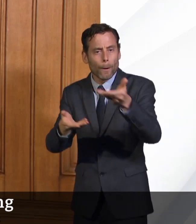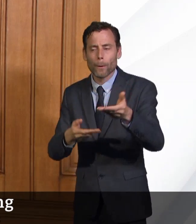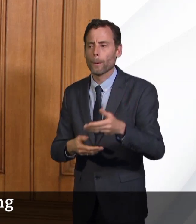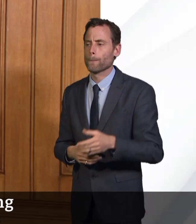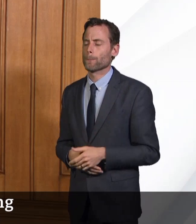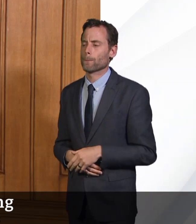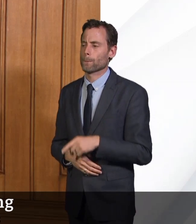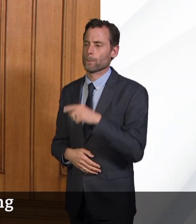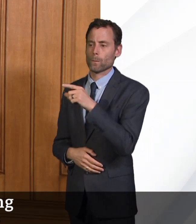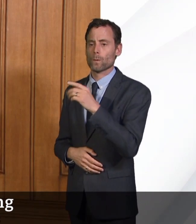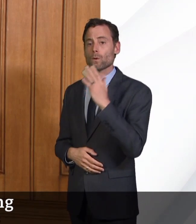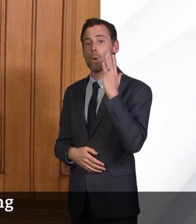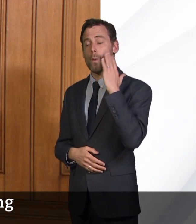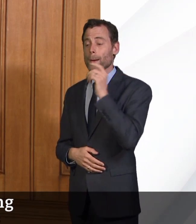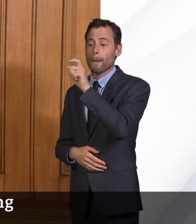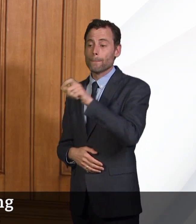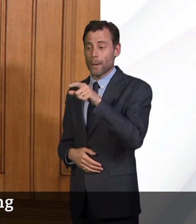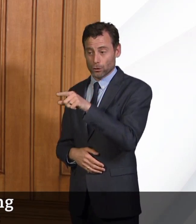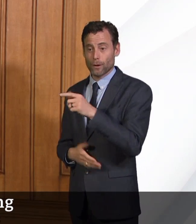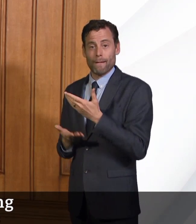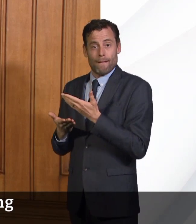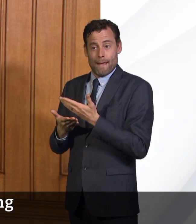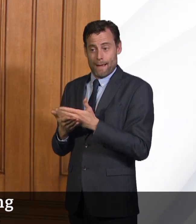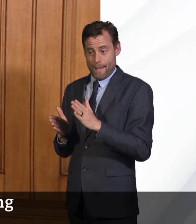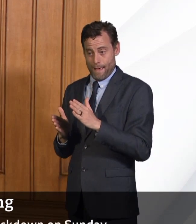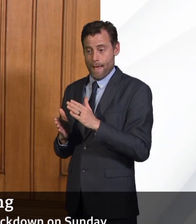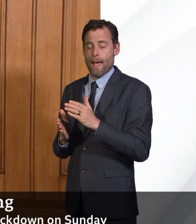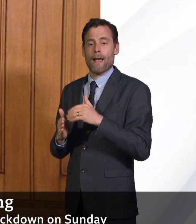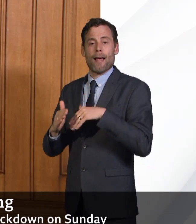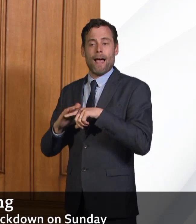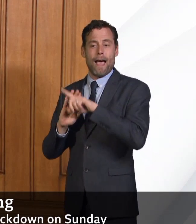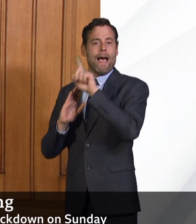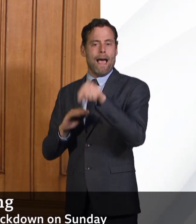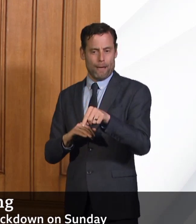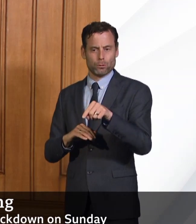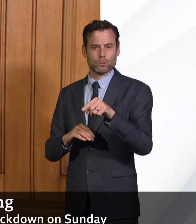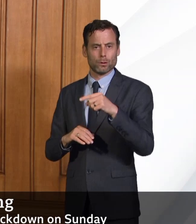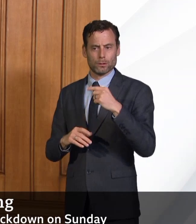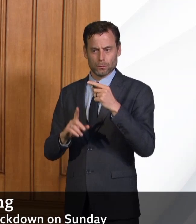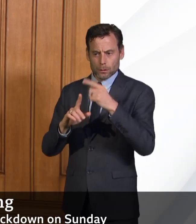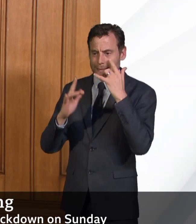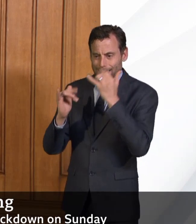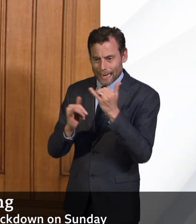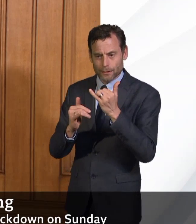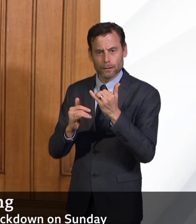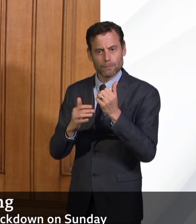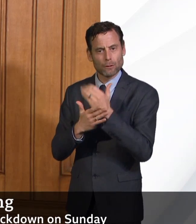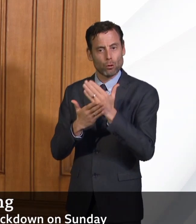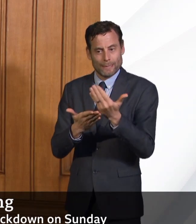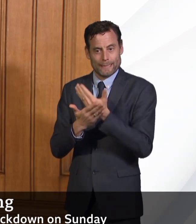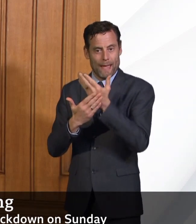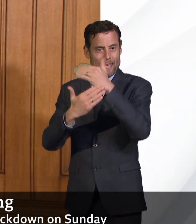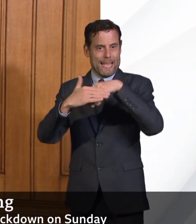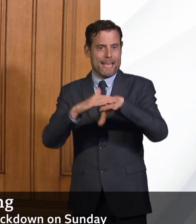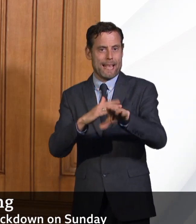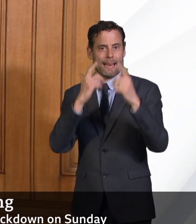discharged into care homes. But I think it's important also to note that it's a relatively small number of